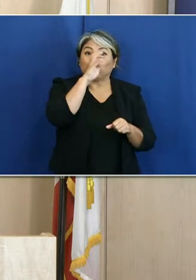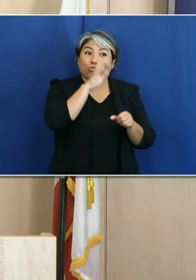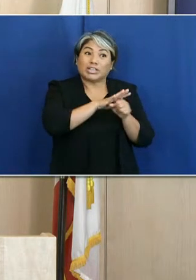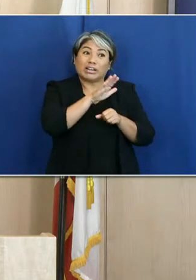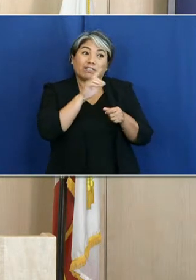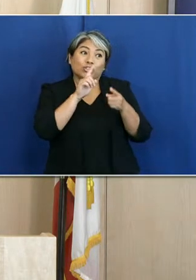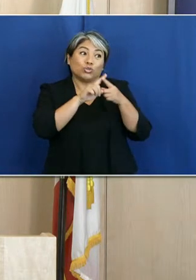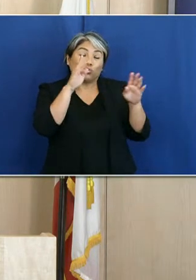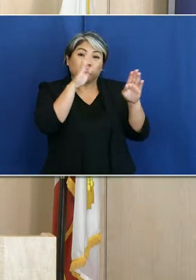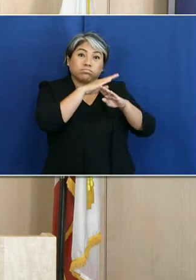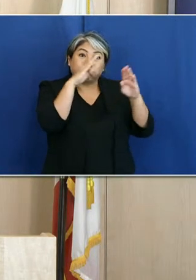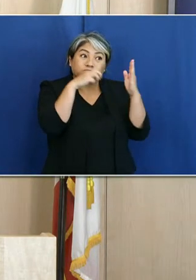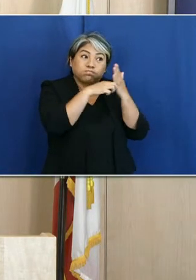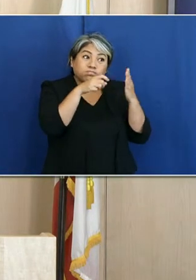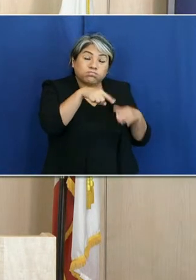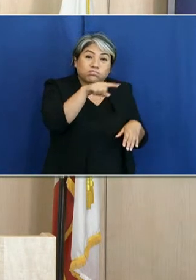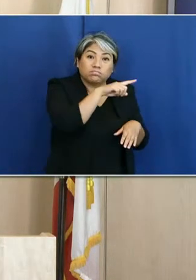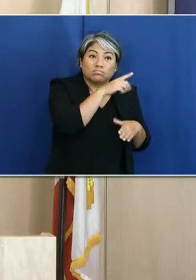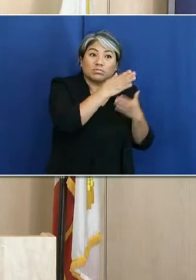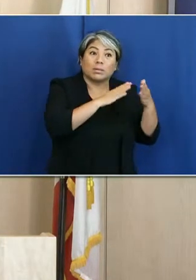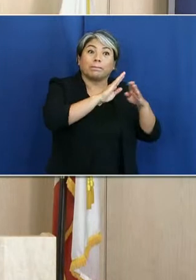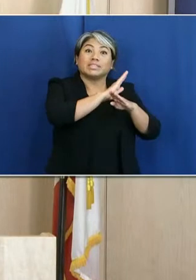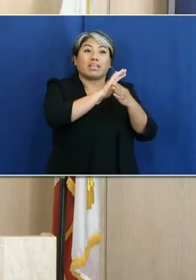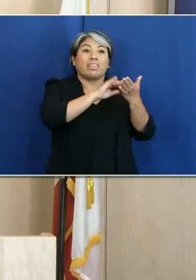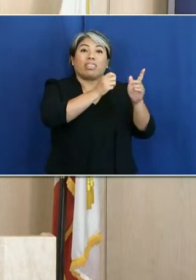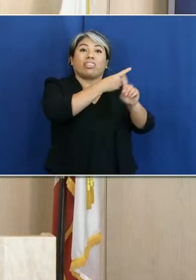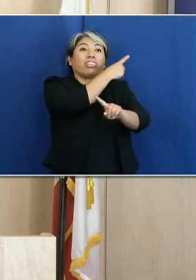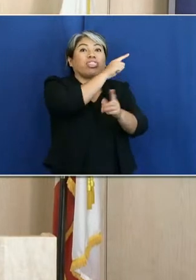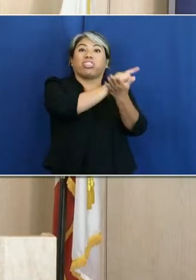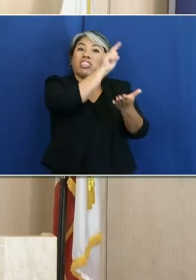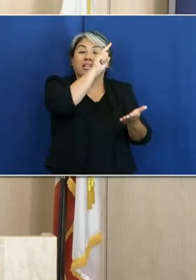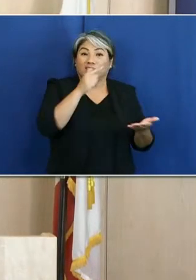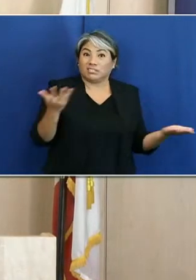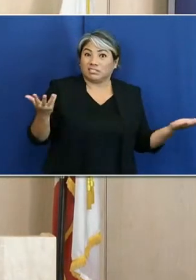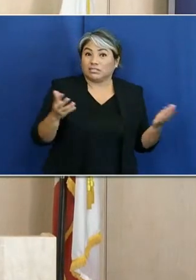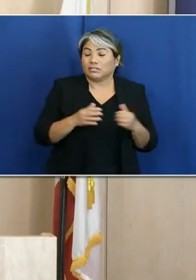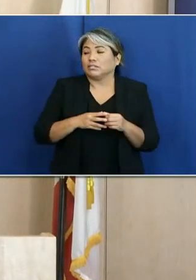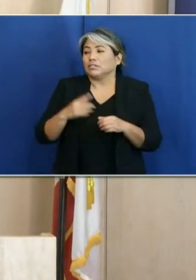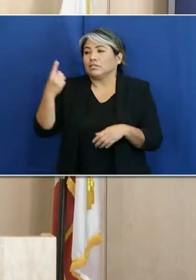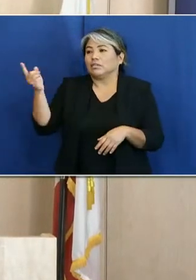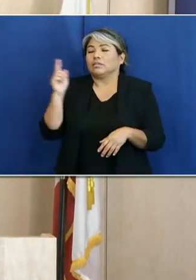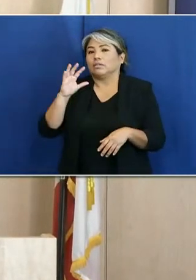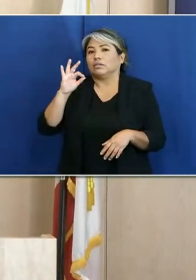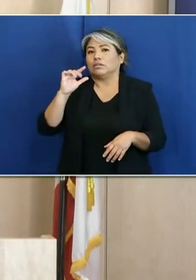on these very few outliers? Okay, Supervisor Fletcher is going to respond.